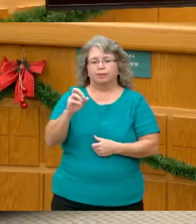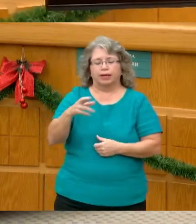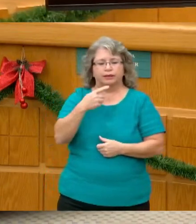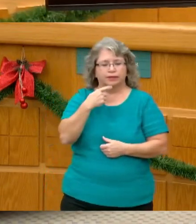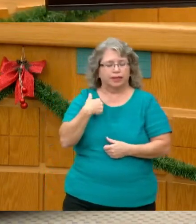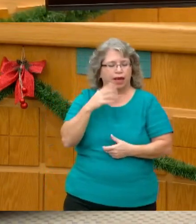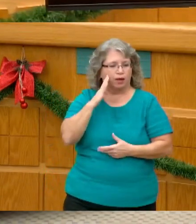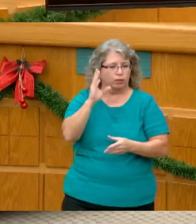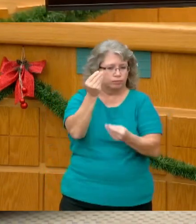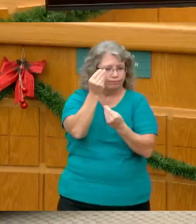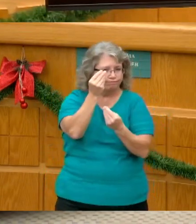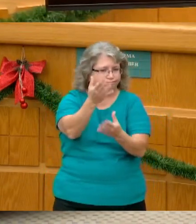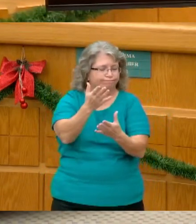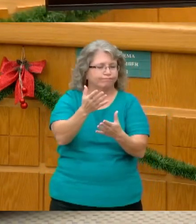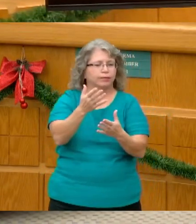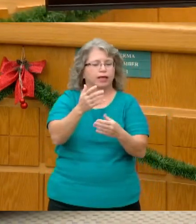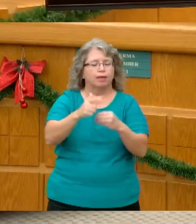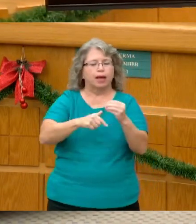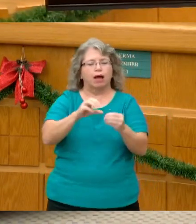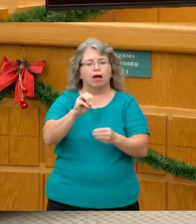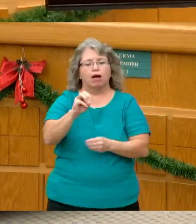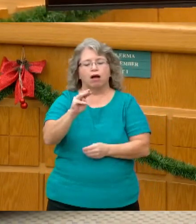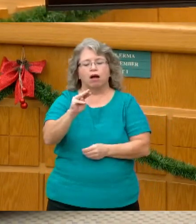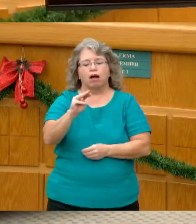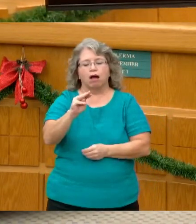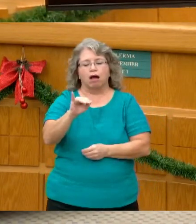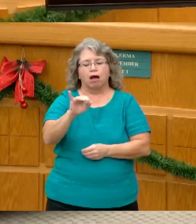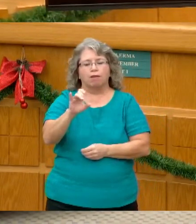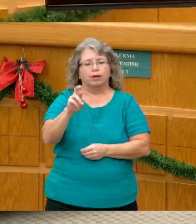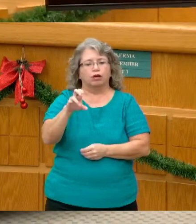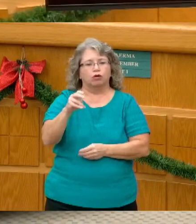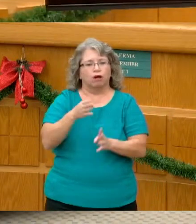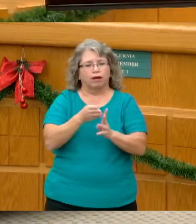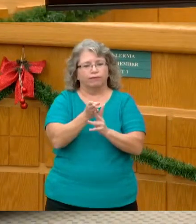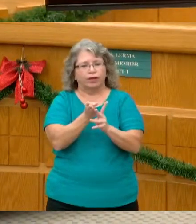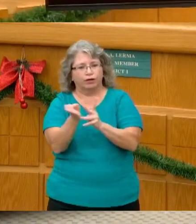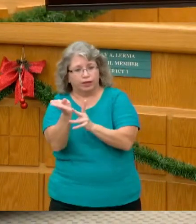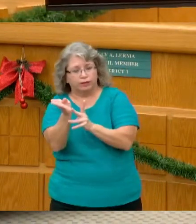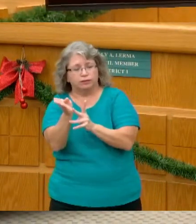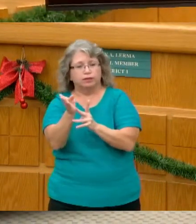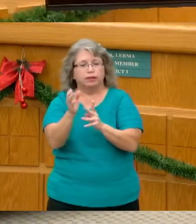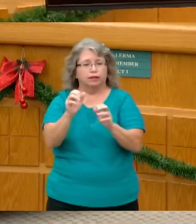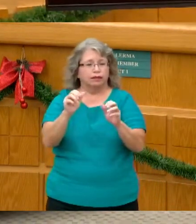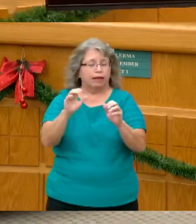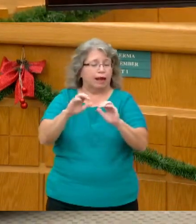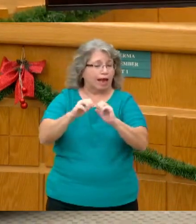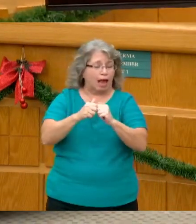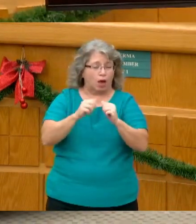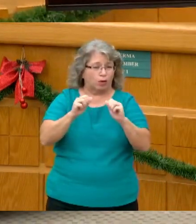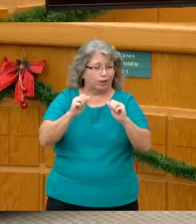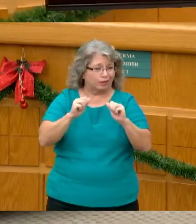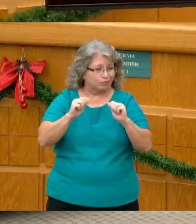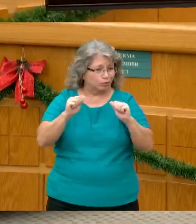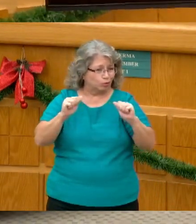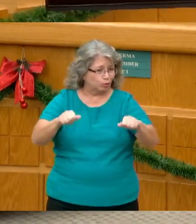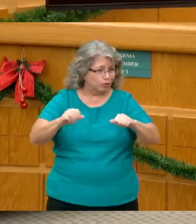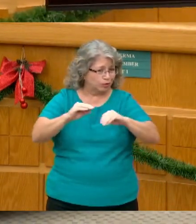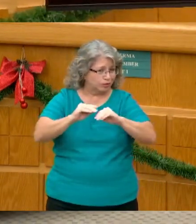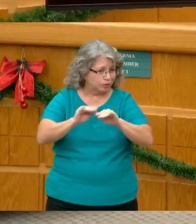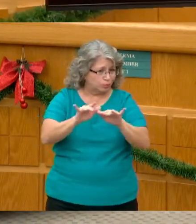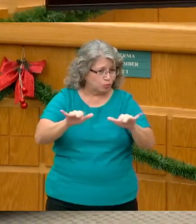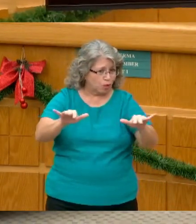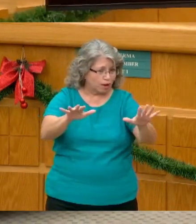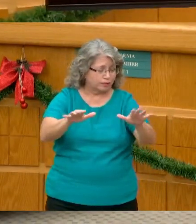its potential spread to our community. I'm going to go through some cases with you and see how it